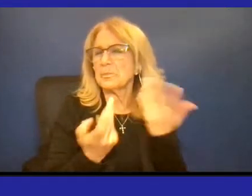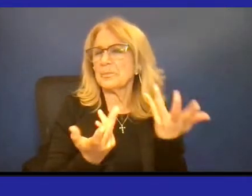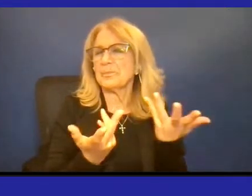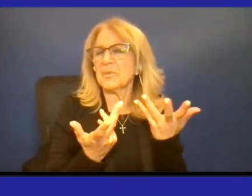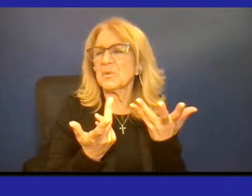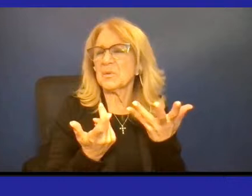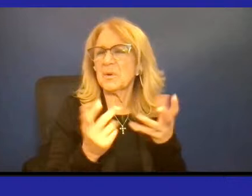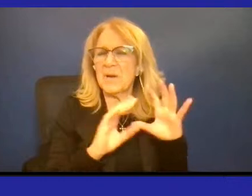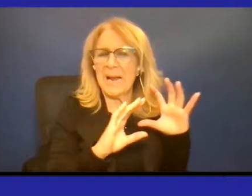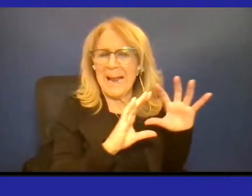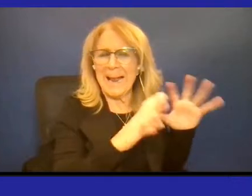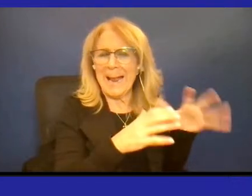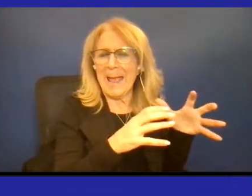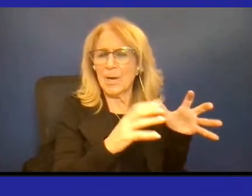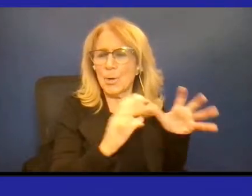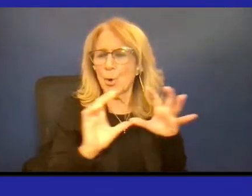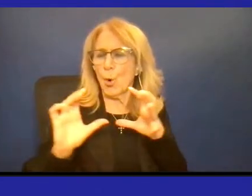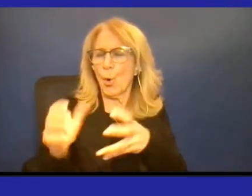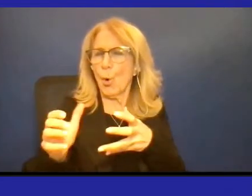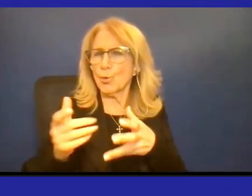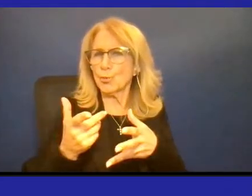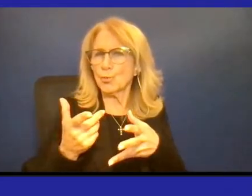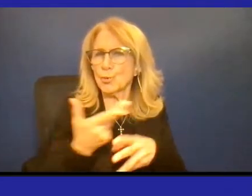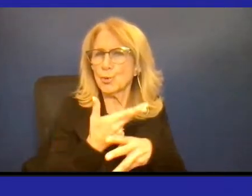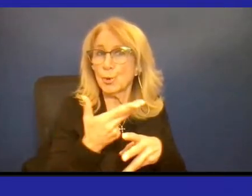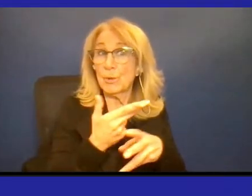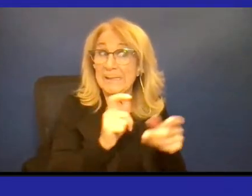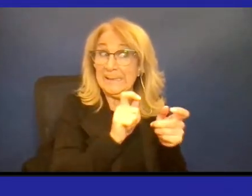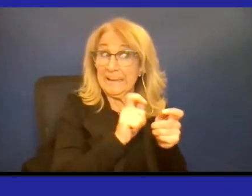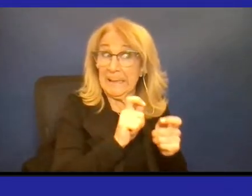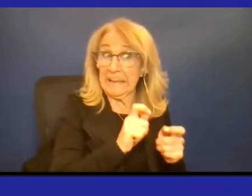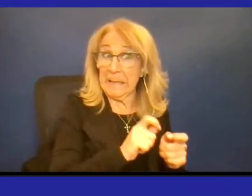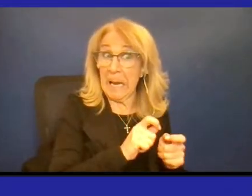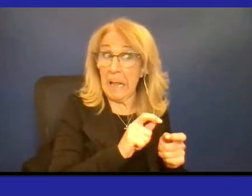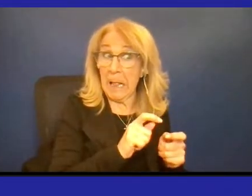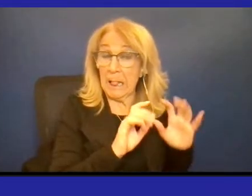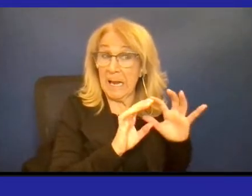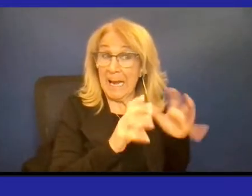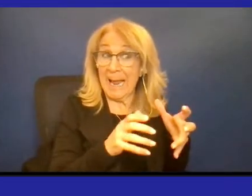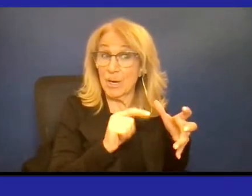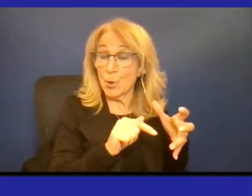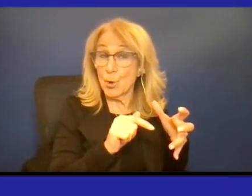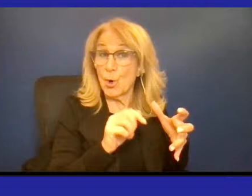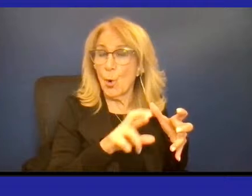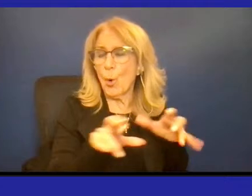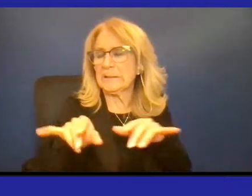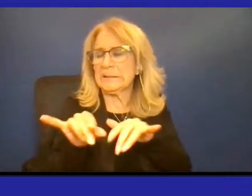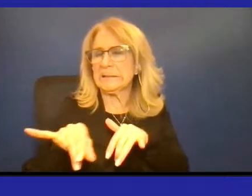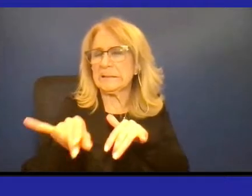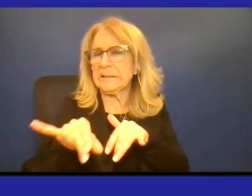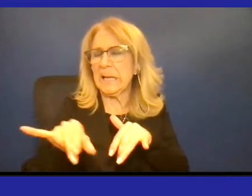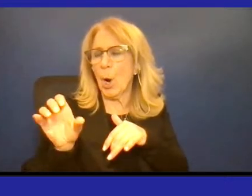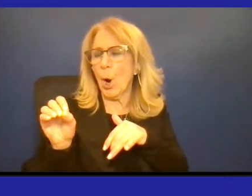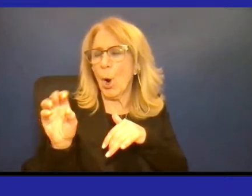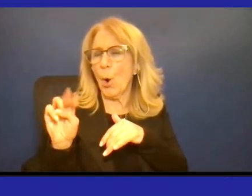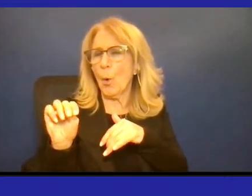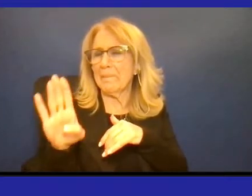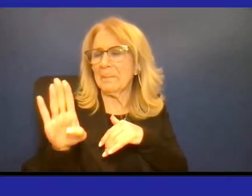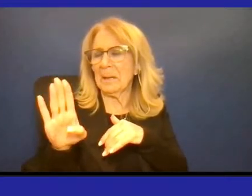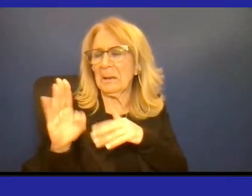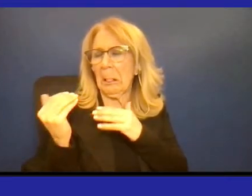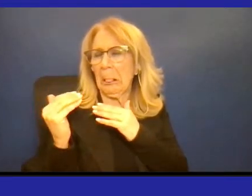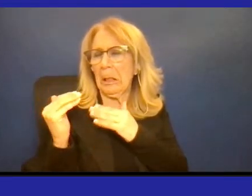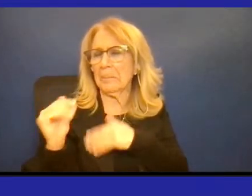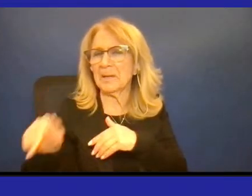categories that you use? Do you use like the very detailed ones, or do you use the sort of standard OMB, which are very limited? Actually, this doesn't look